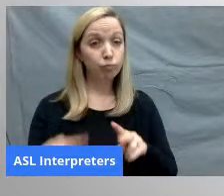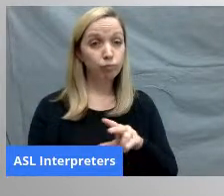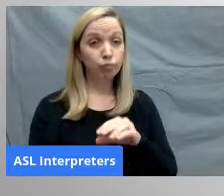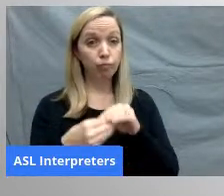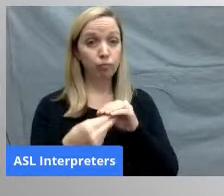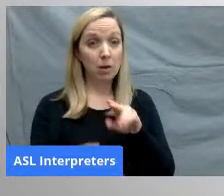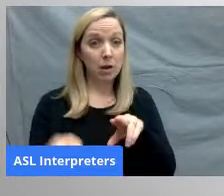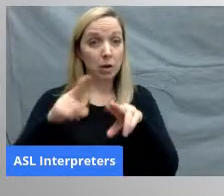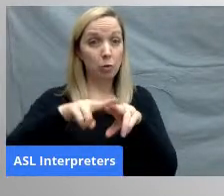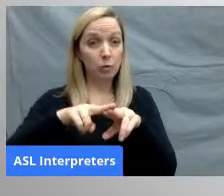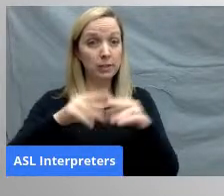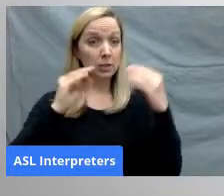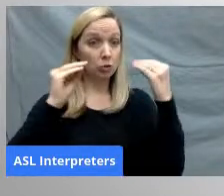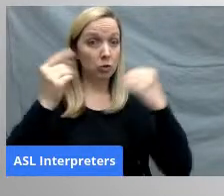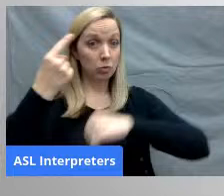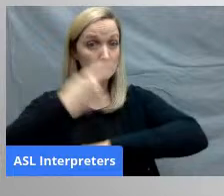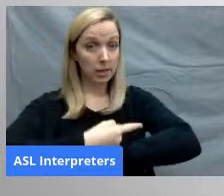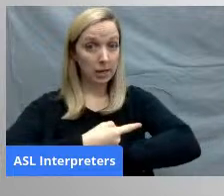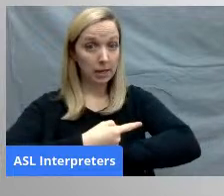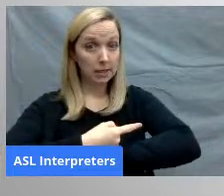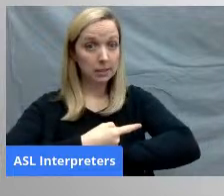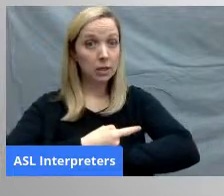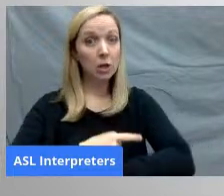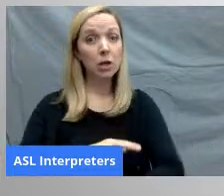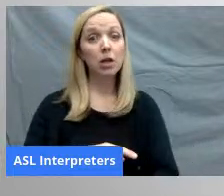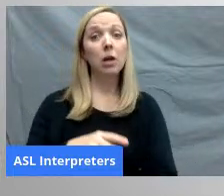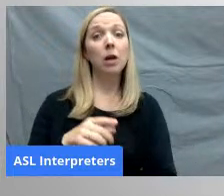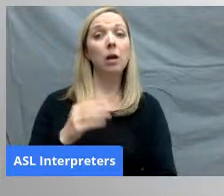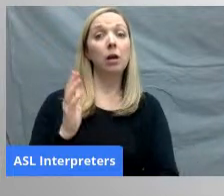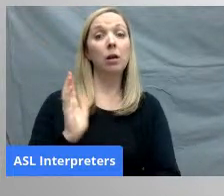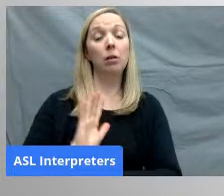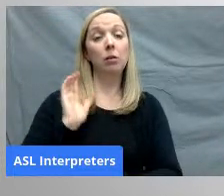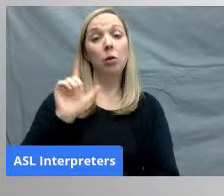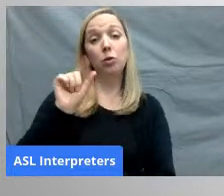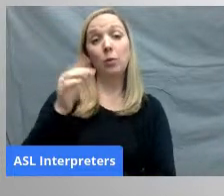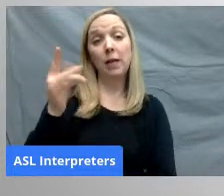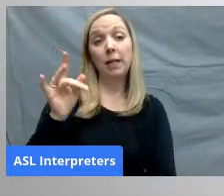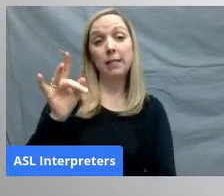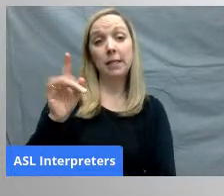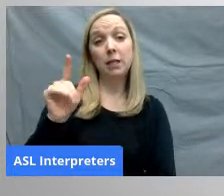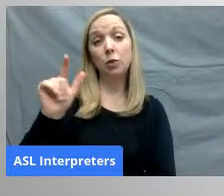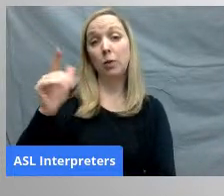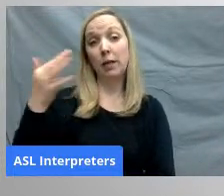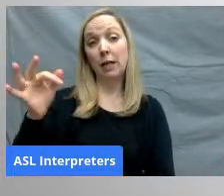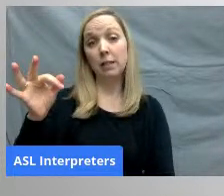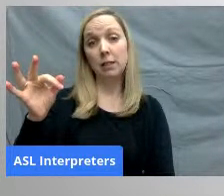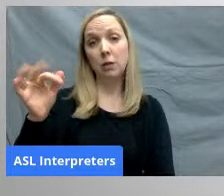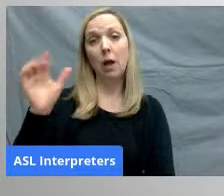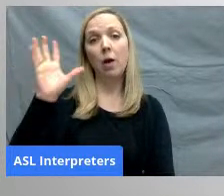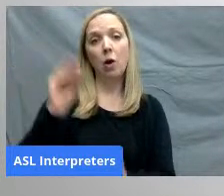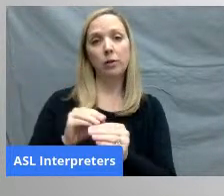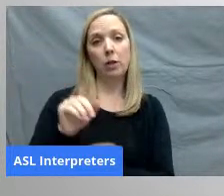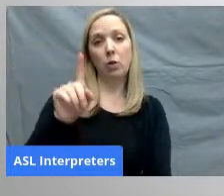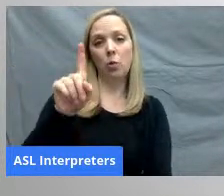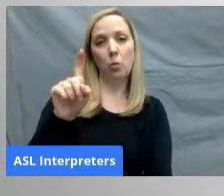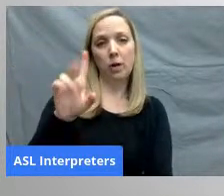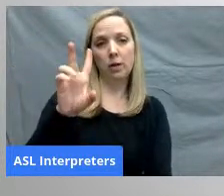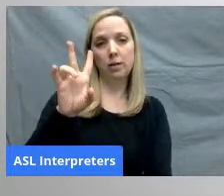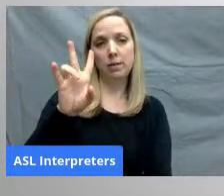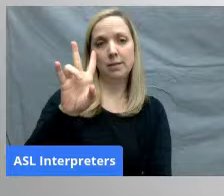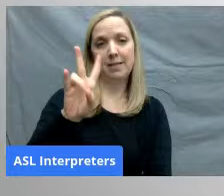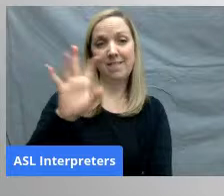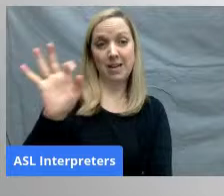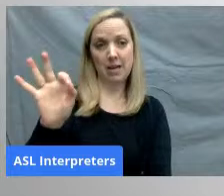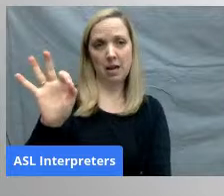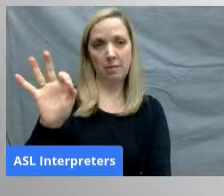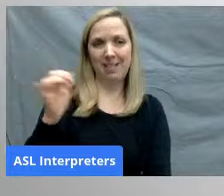In 2018-19, we had 176 days. Of course, this year we have 156 because it's not a